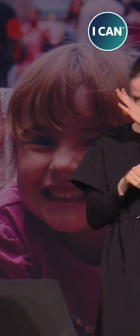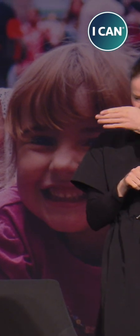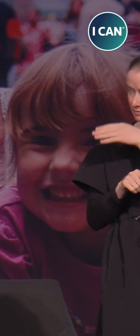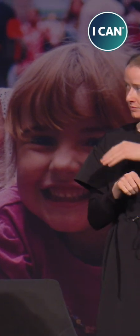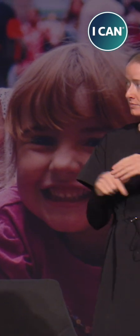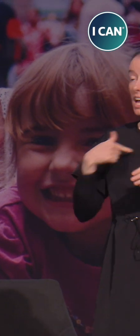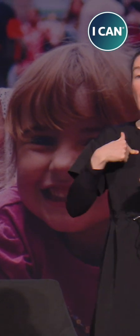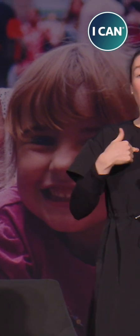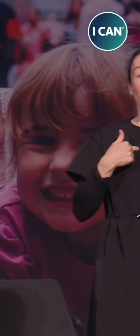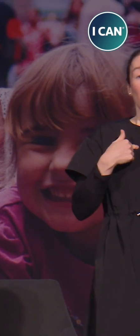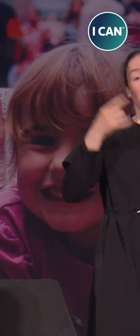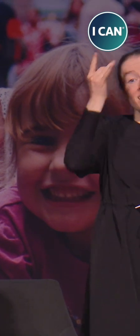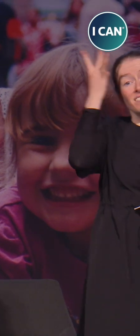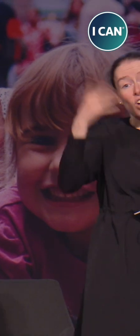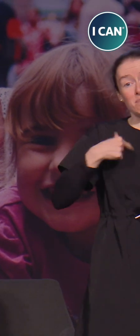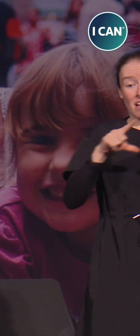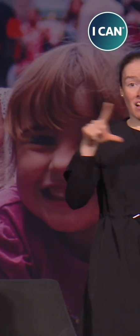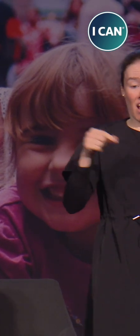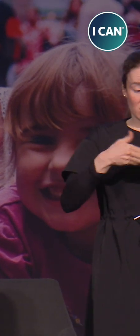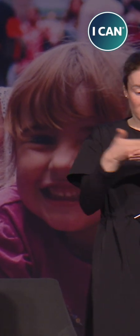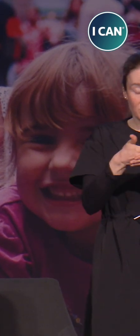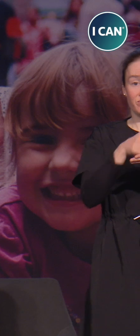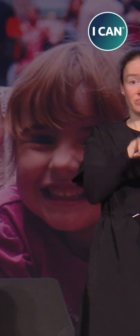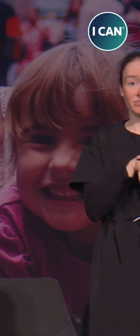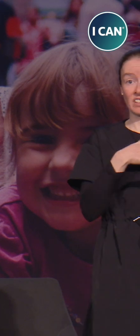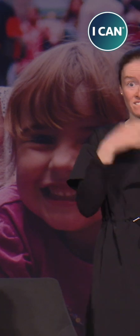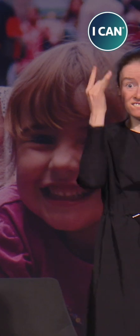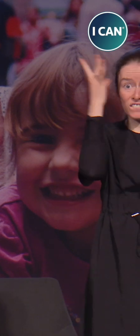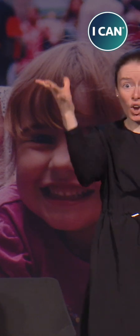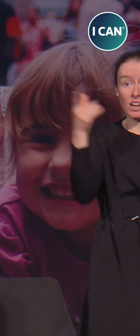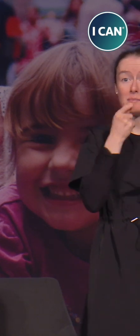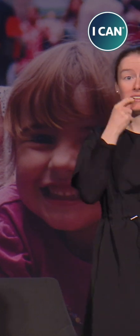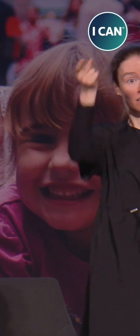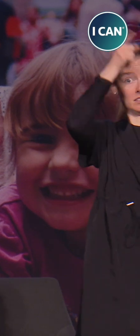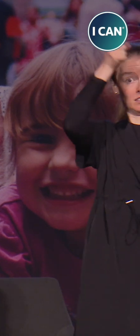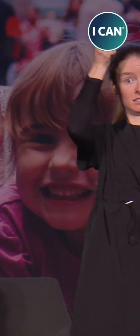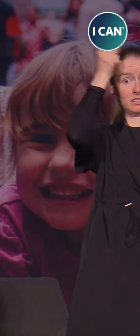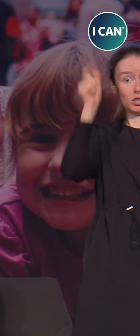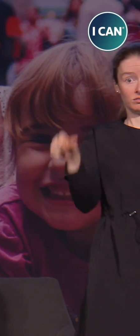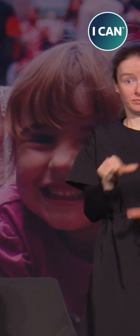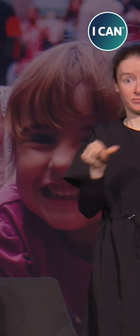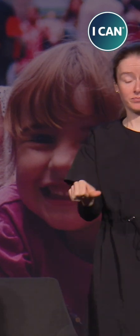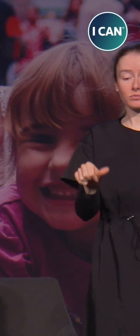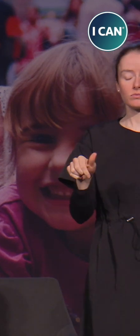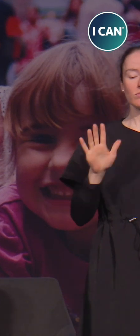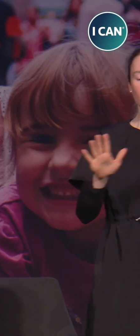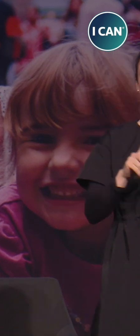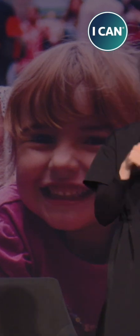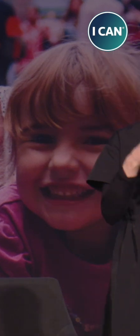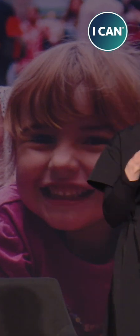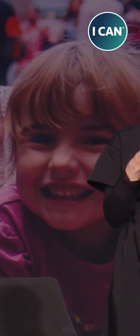cards at home today, so it's gonna be a bit improvised, so just bear with me here. So I guess I'll just get into it.